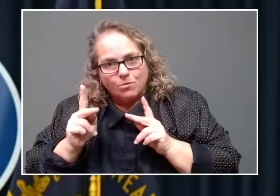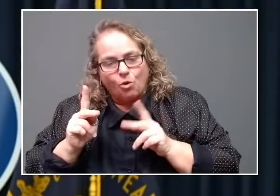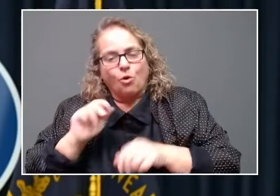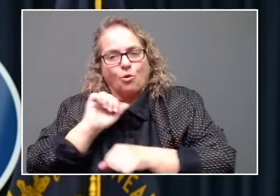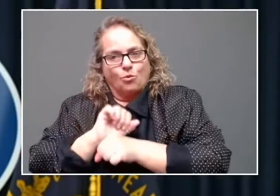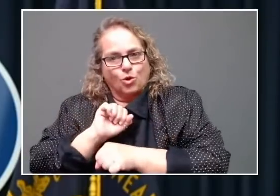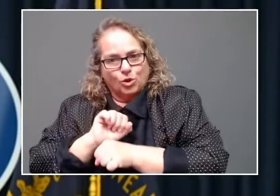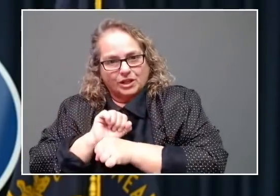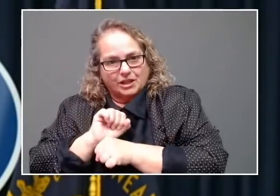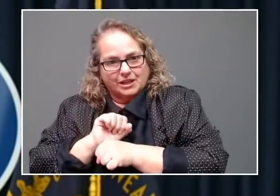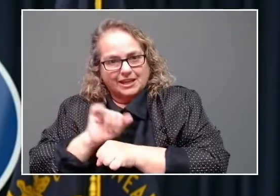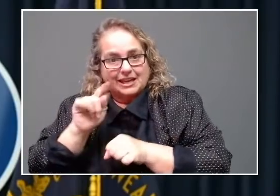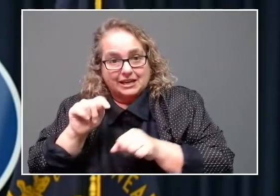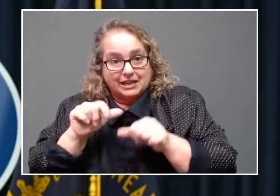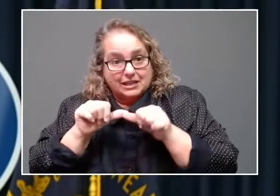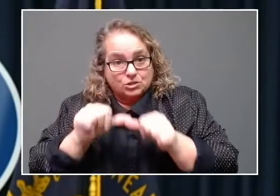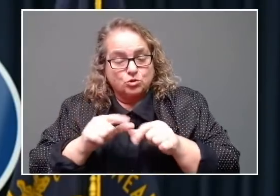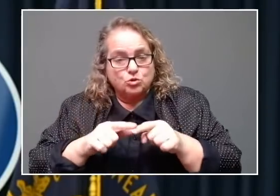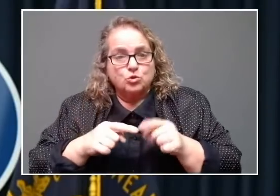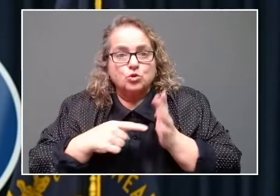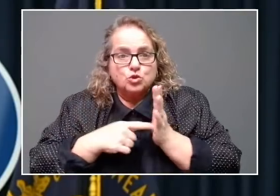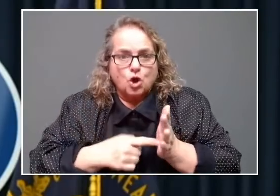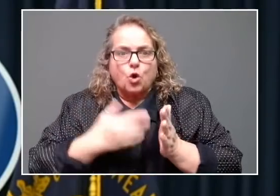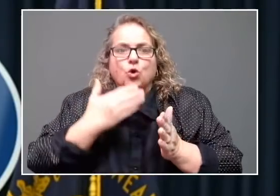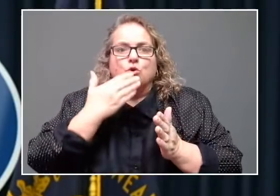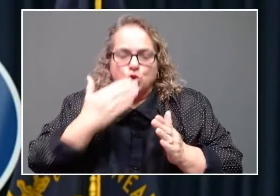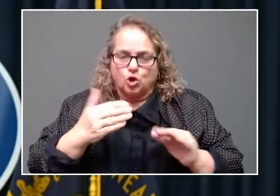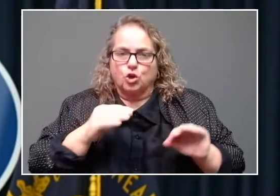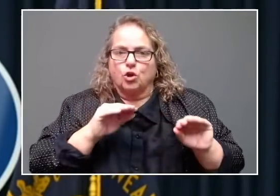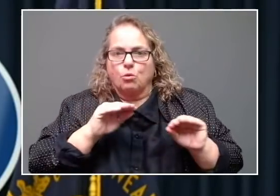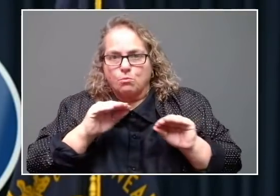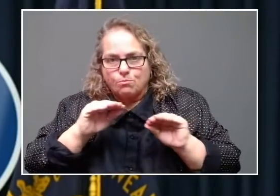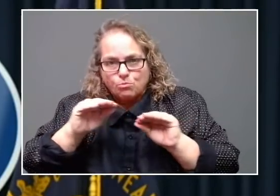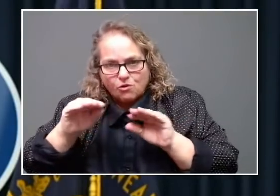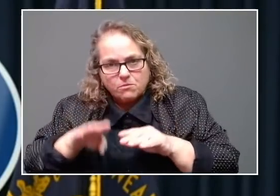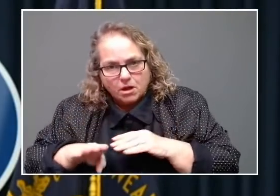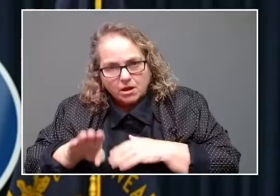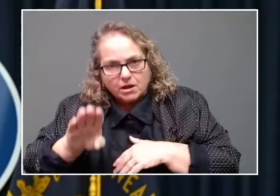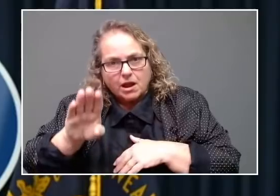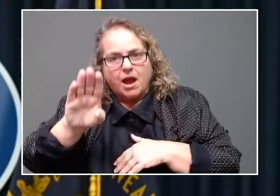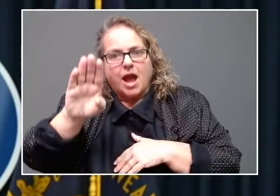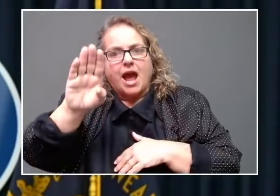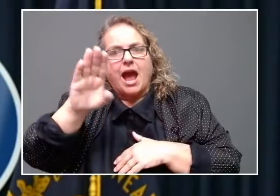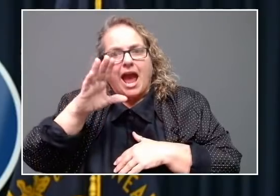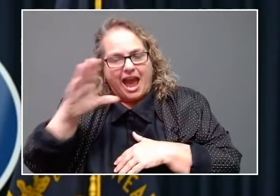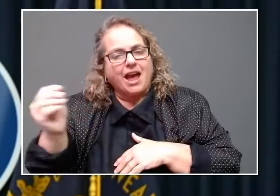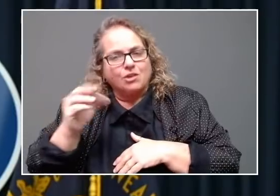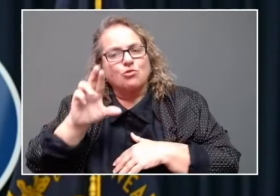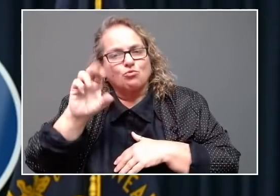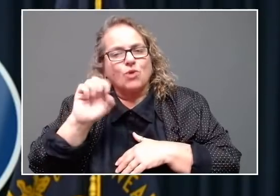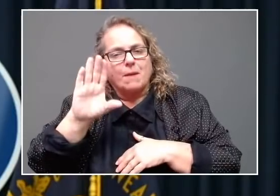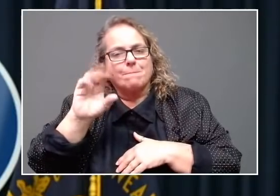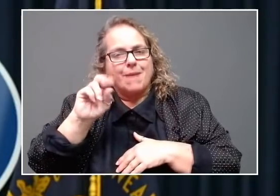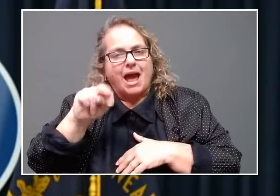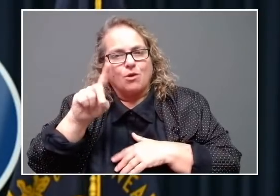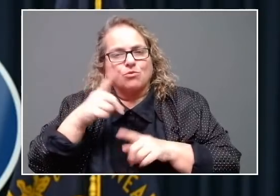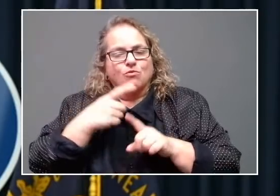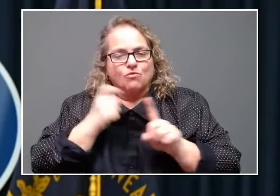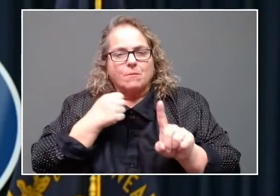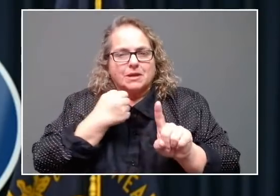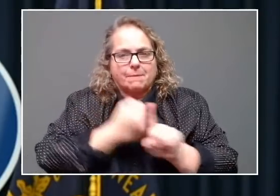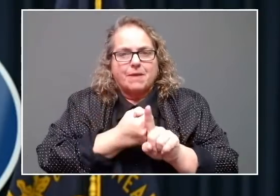continues to show really good movement and a vibrant rebound from the impacts of